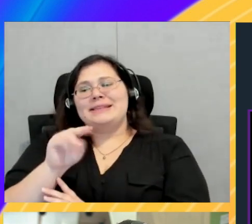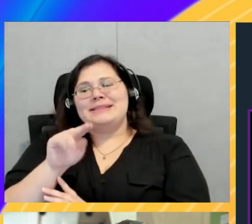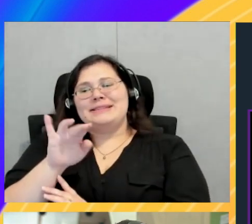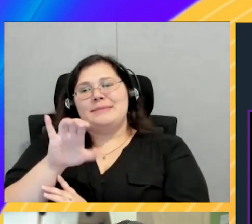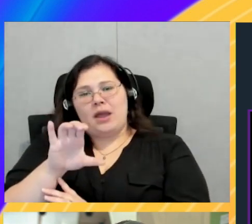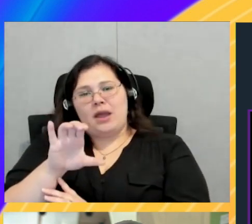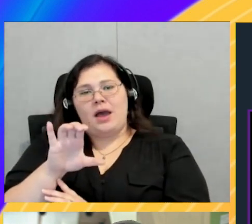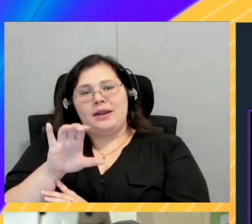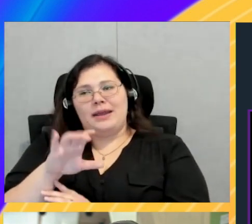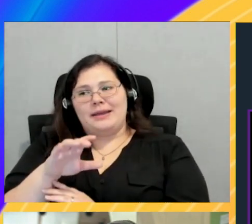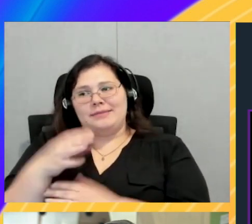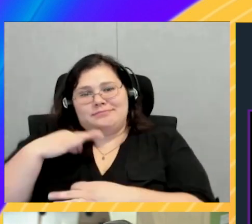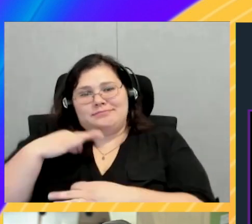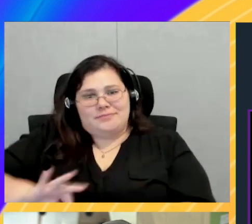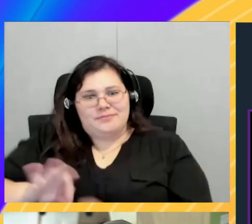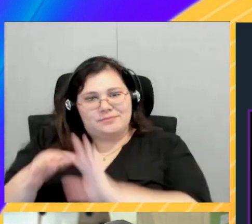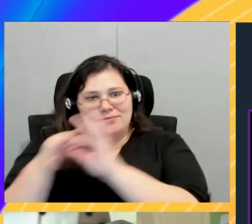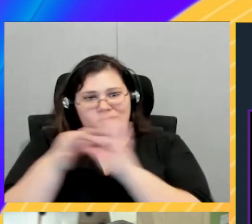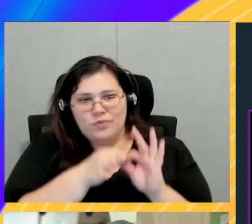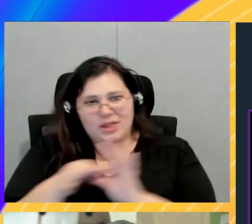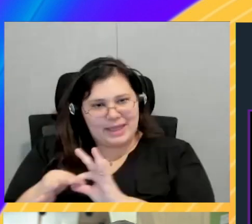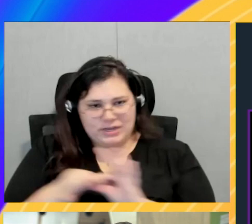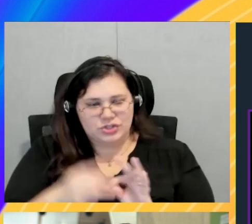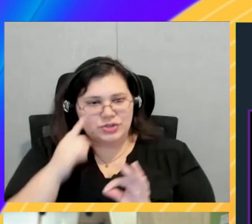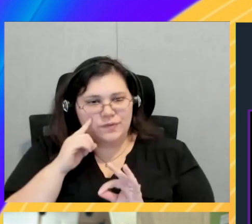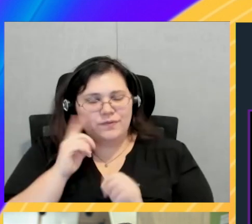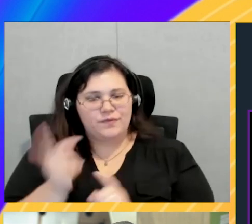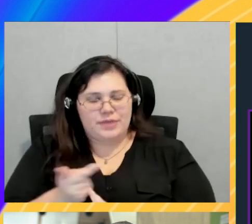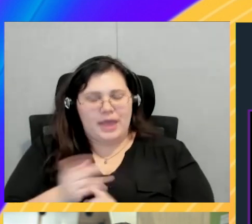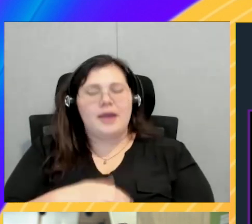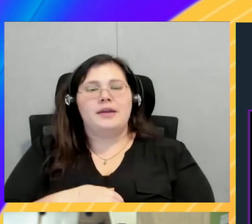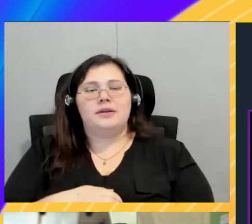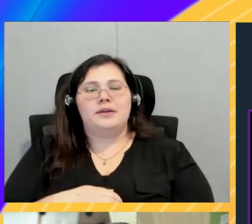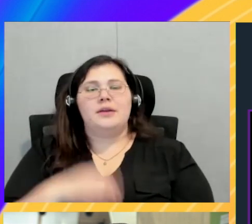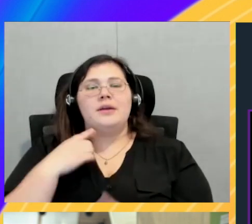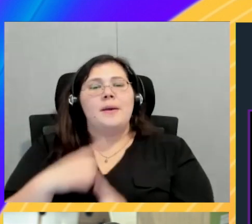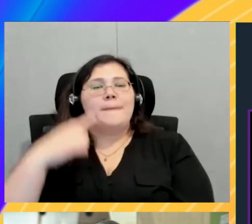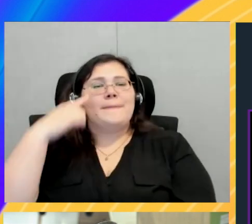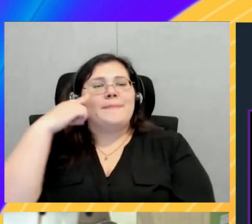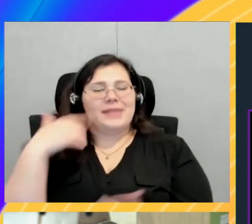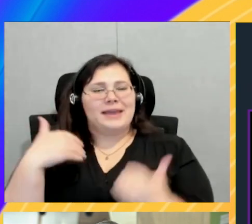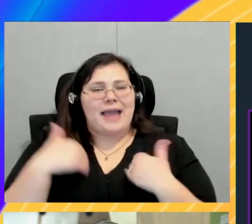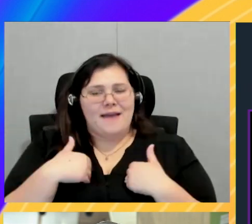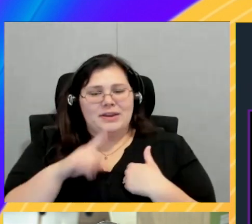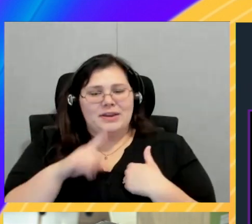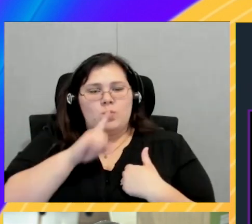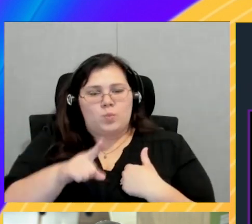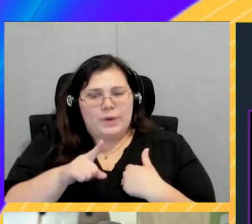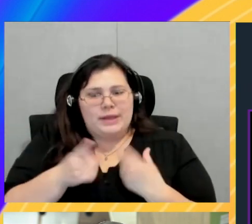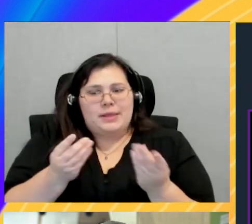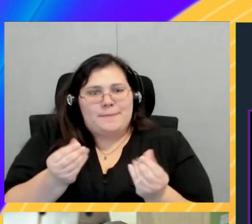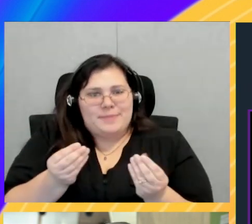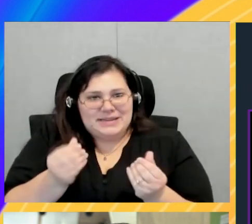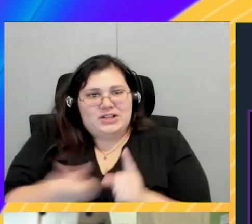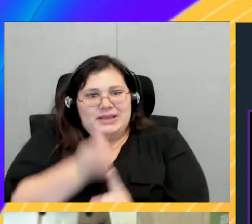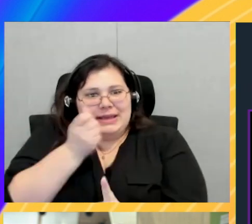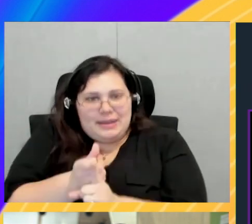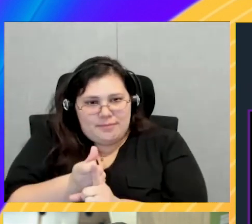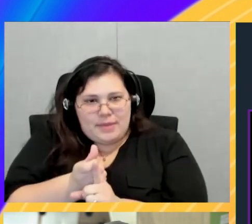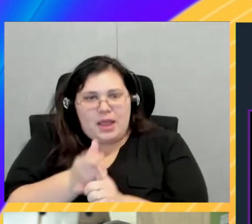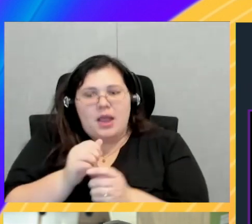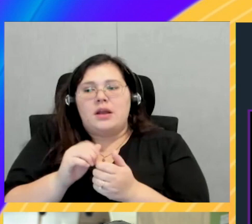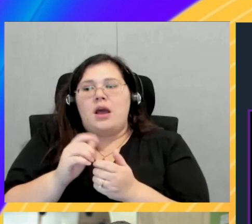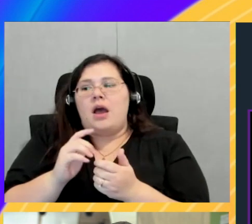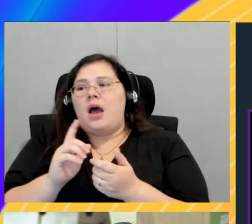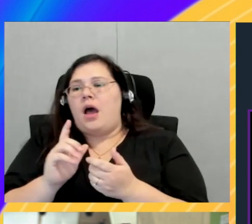on the services also having a real material impact on the direction of the services. Can we talk